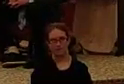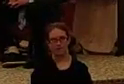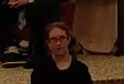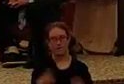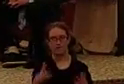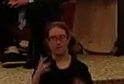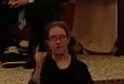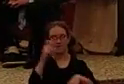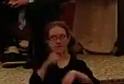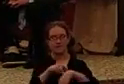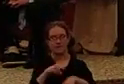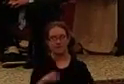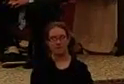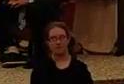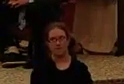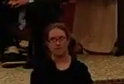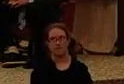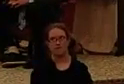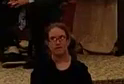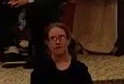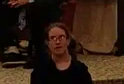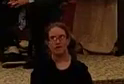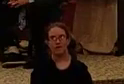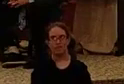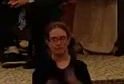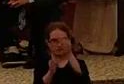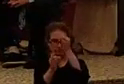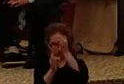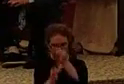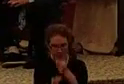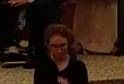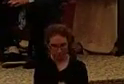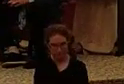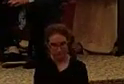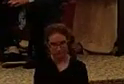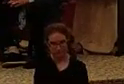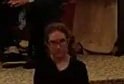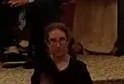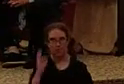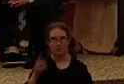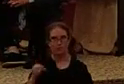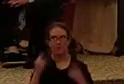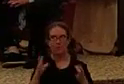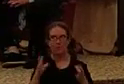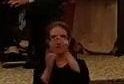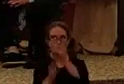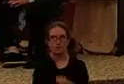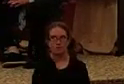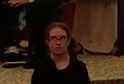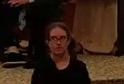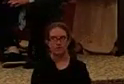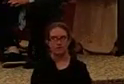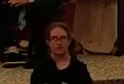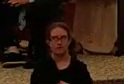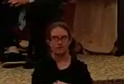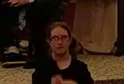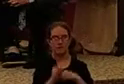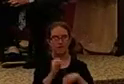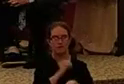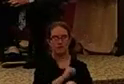many times I've been to funerals. I've preached so many funerals since I've been a